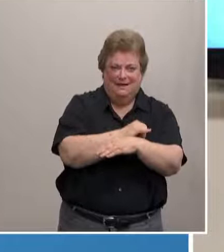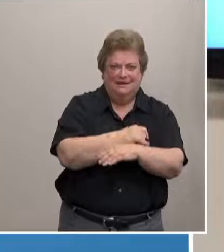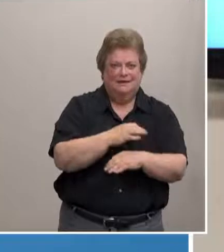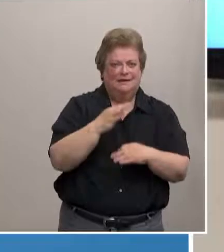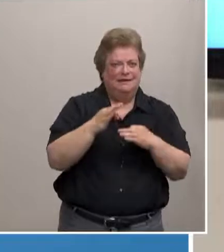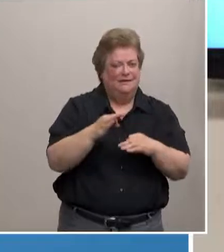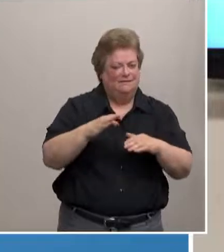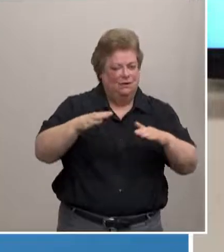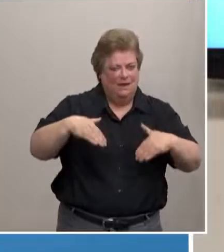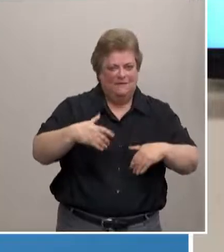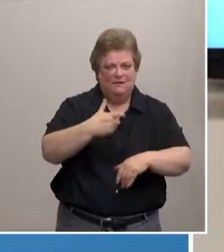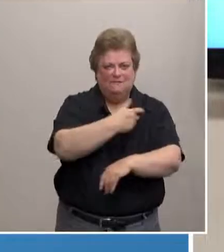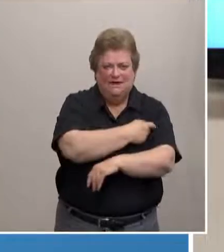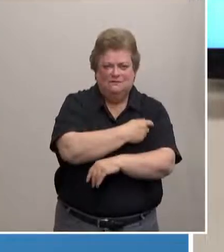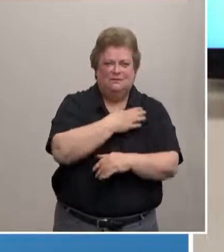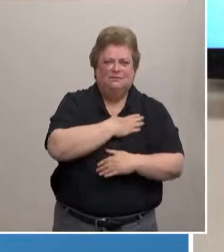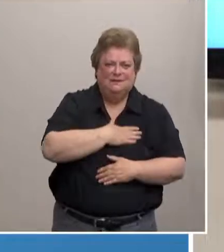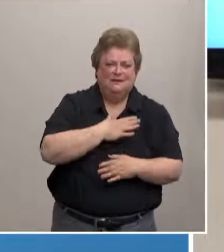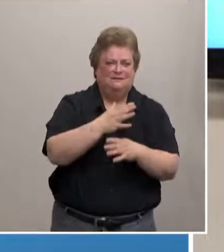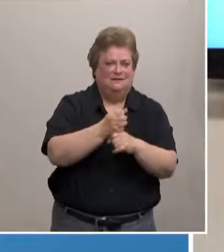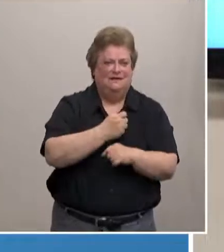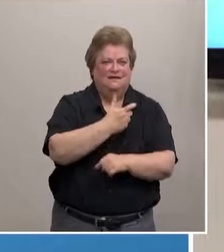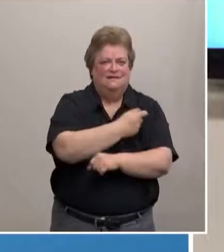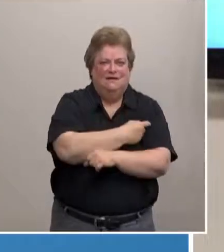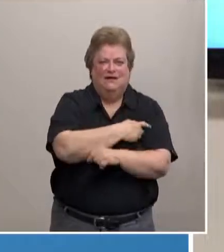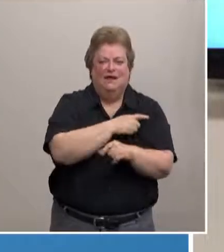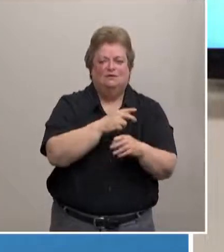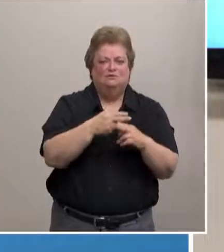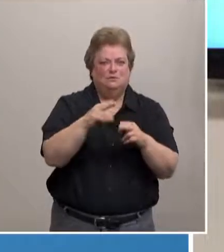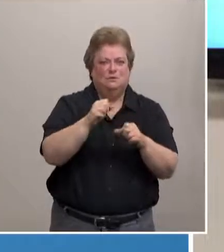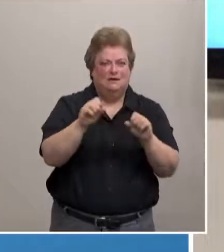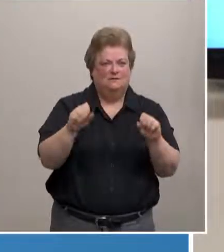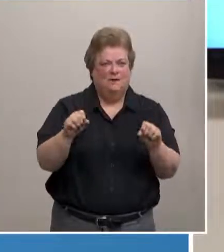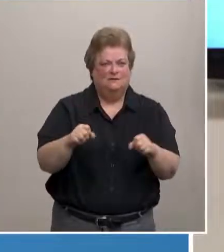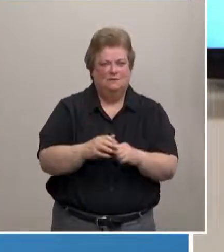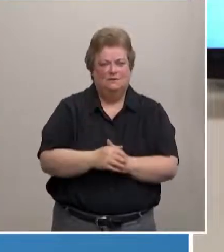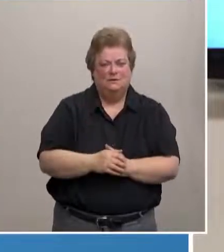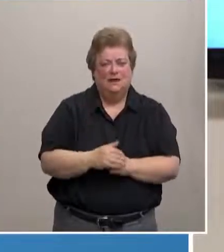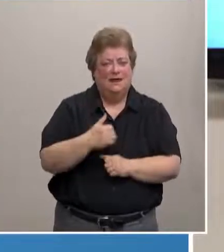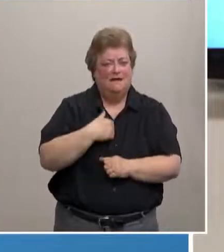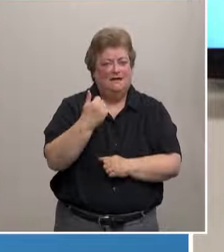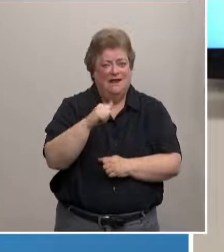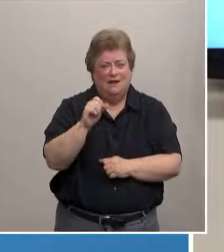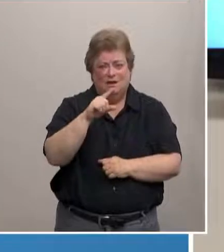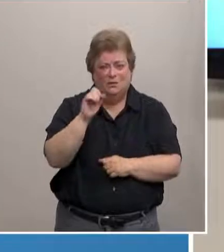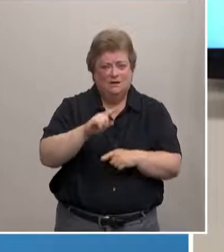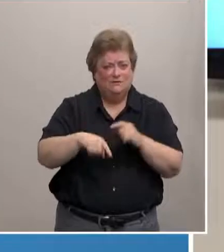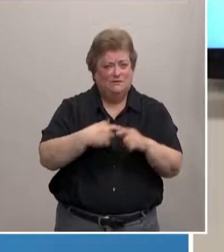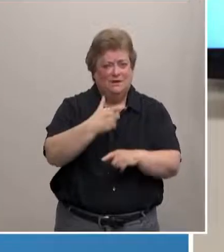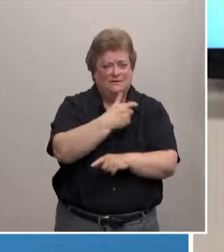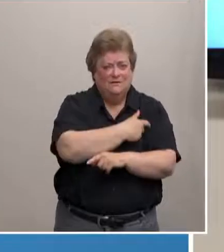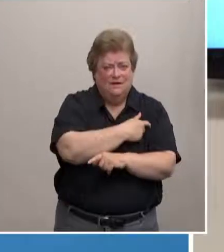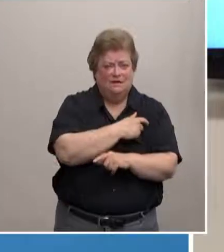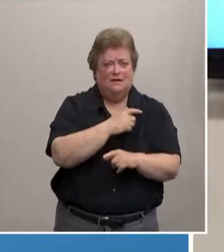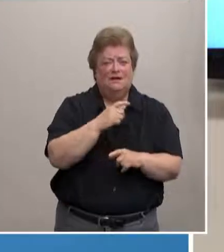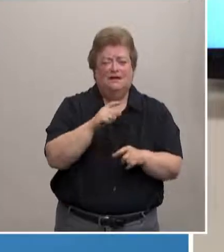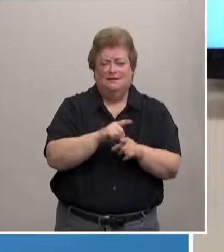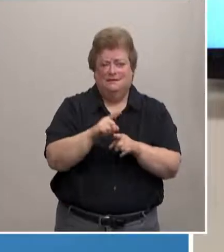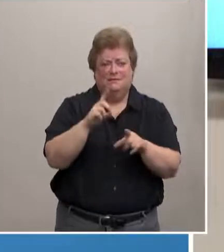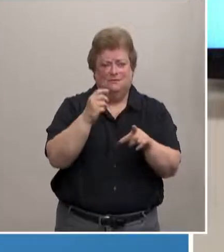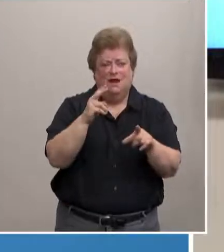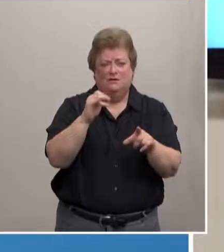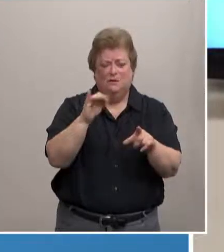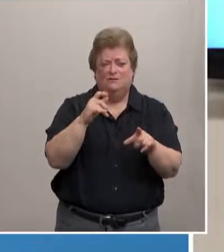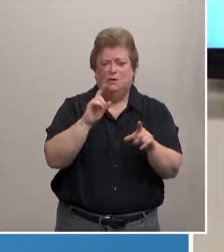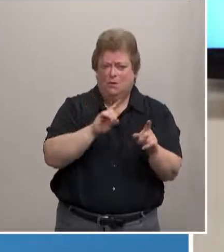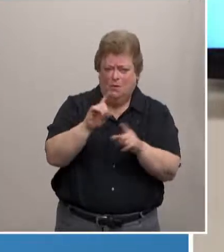you're not yet vaccinated, please do so as soon as possible. If you have questions about the vaccine, as Dr. Avery said, talk